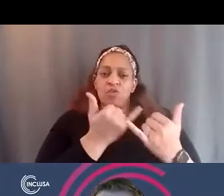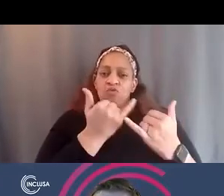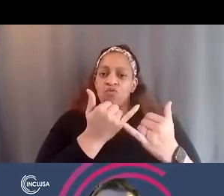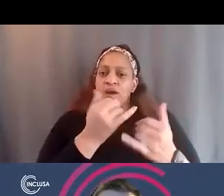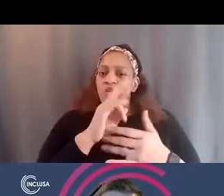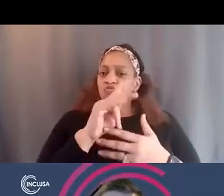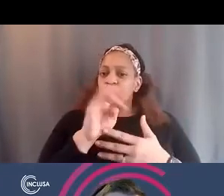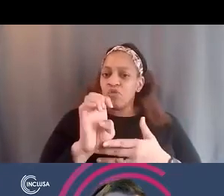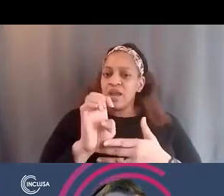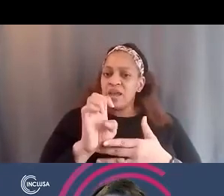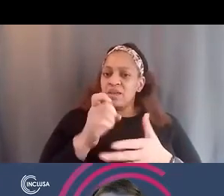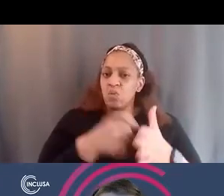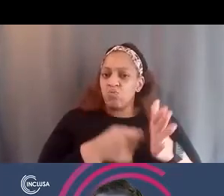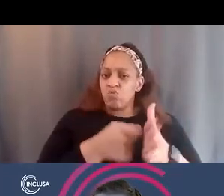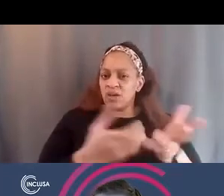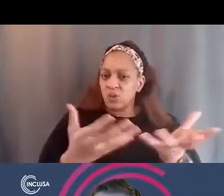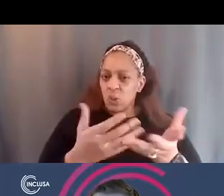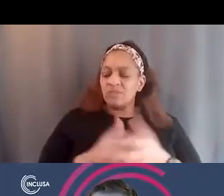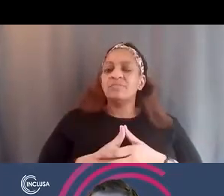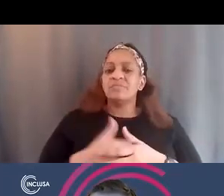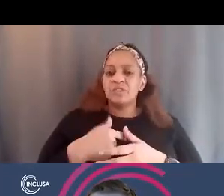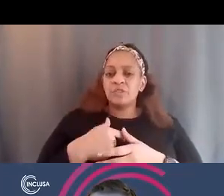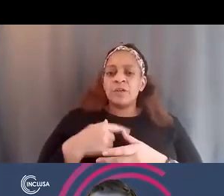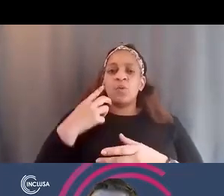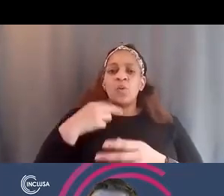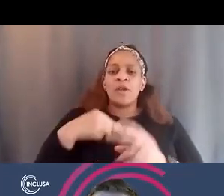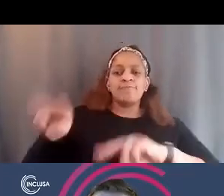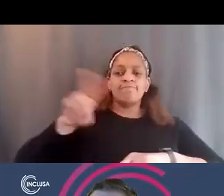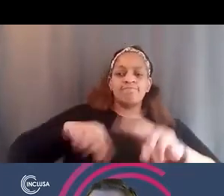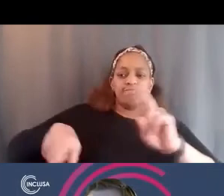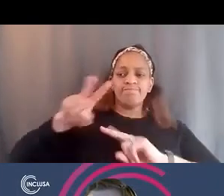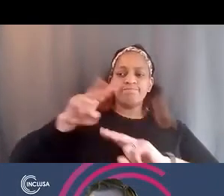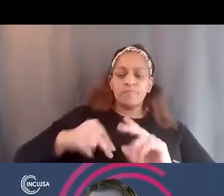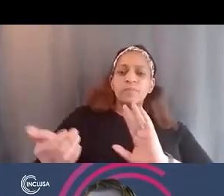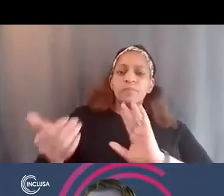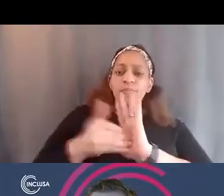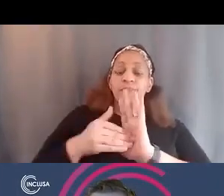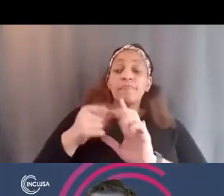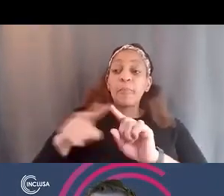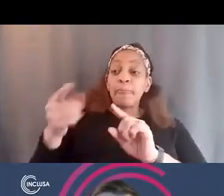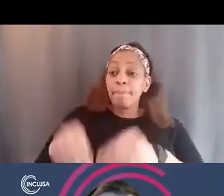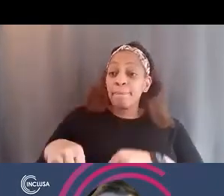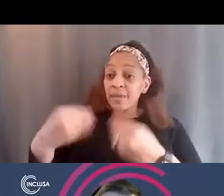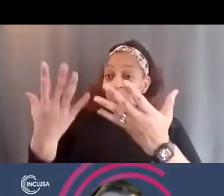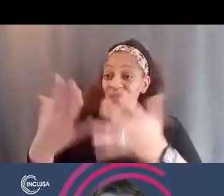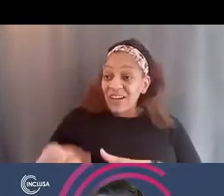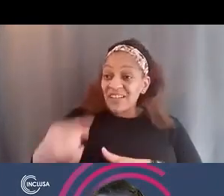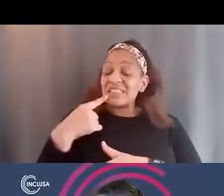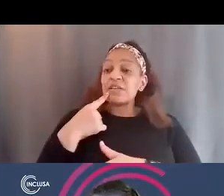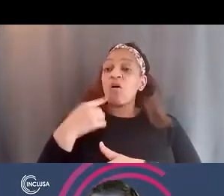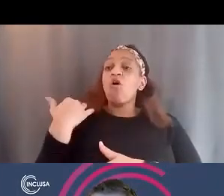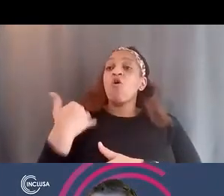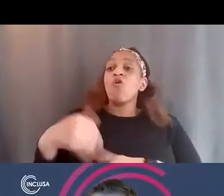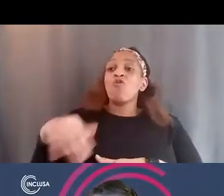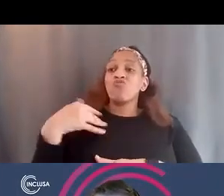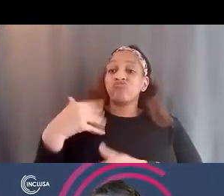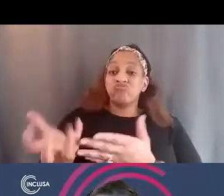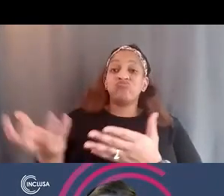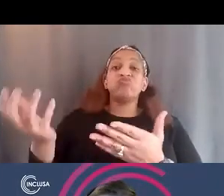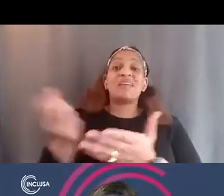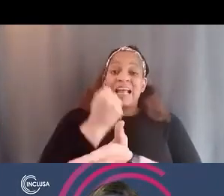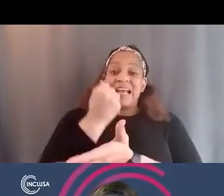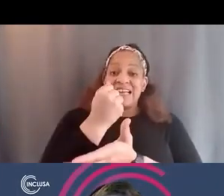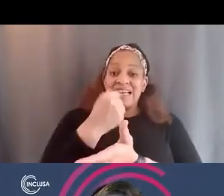it's up. And then on the same side, if providers are seeing significant gains, it allows us to reevaluate